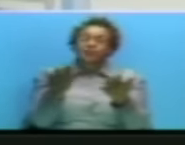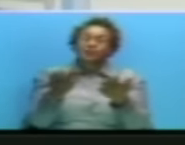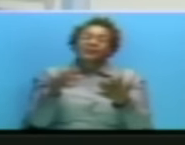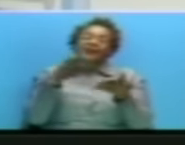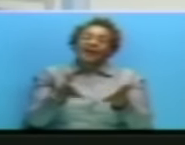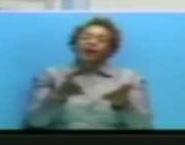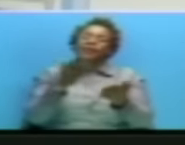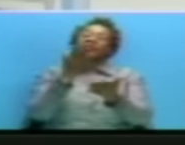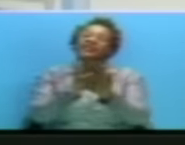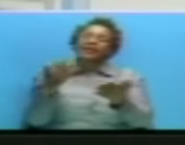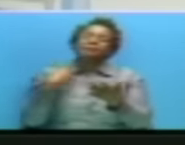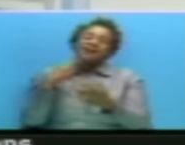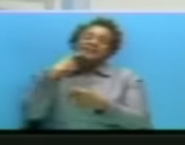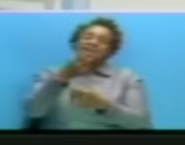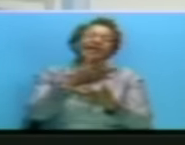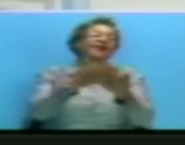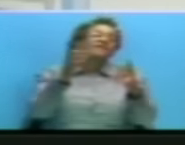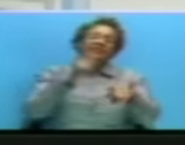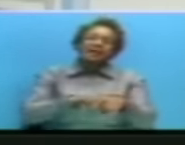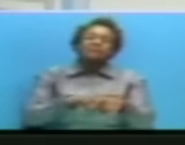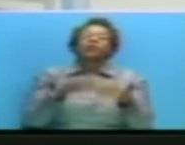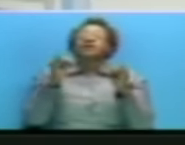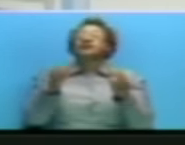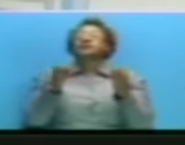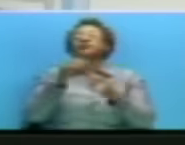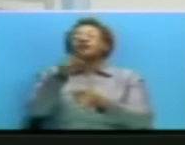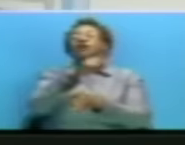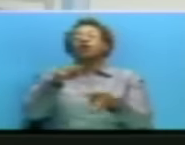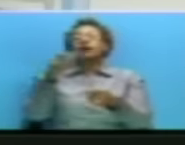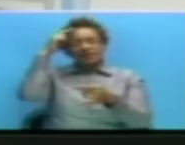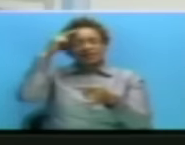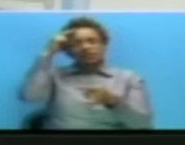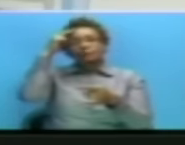the thing is, Mutua, every time in the news, they're in the news for the wrong reasons. Oh. You're never engaging